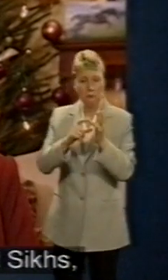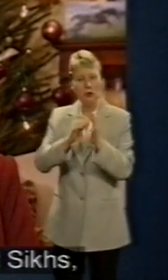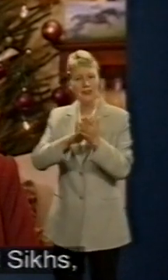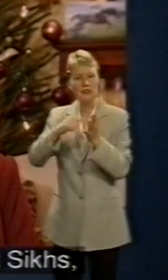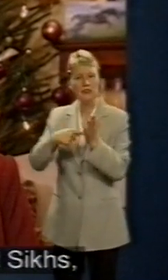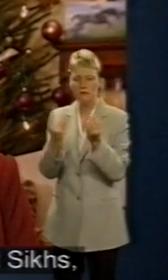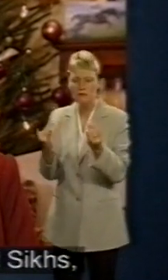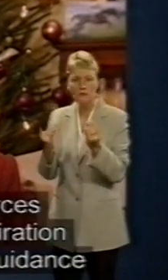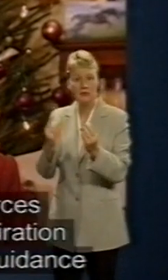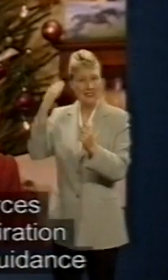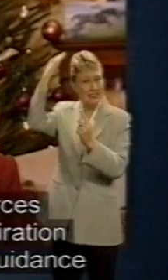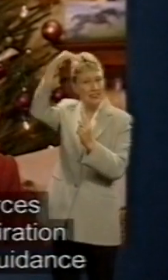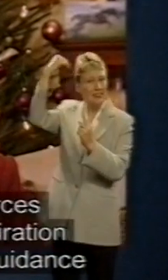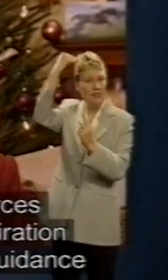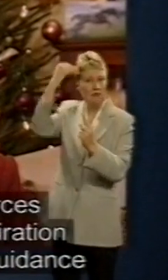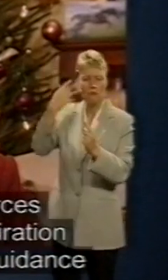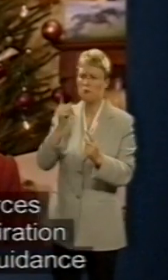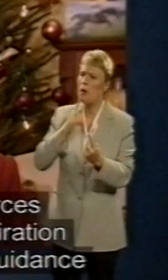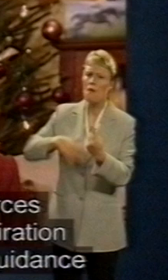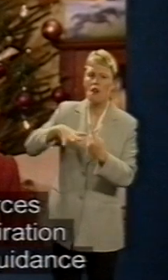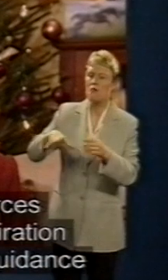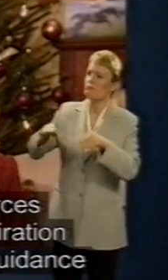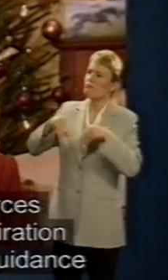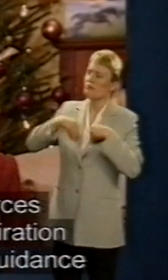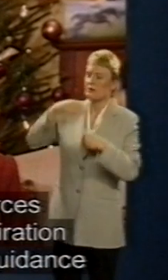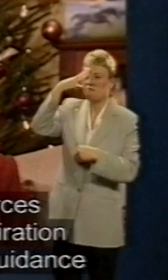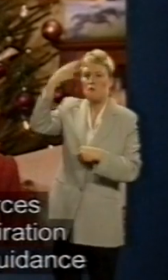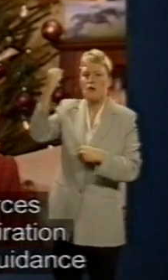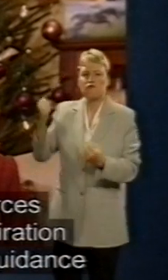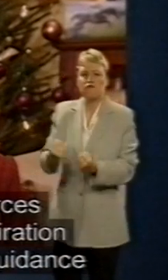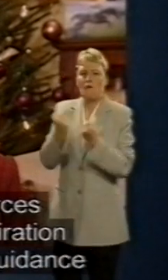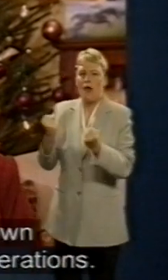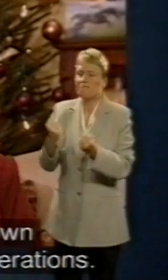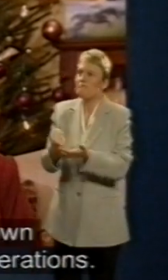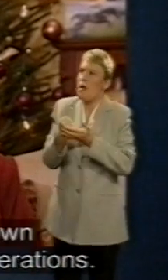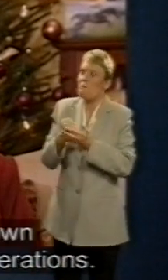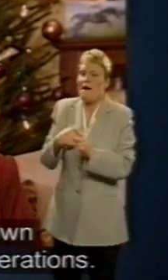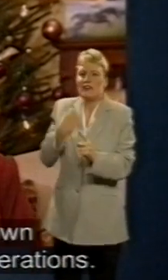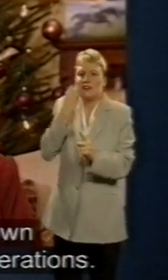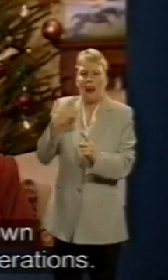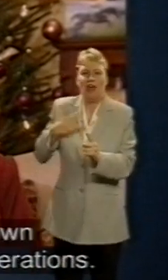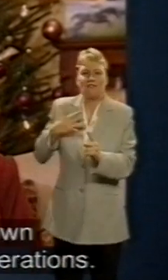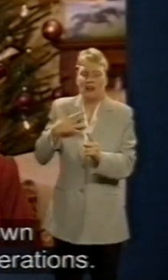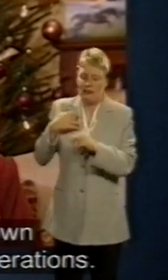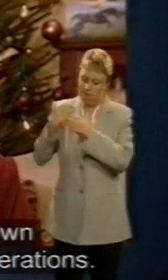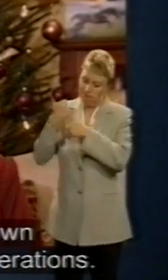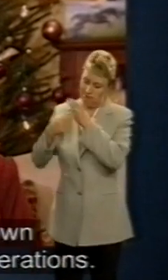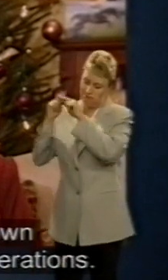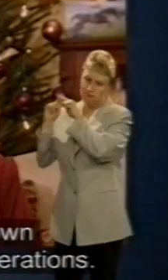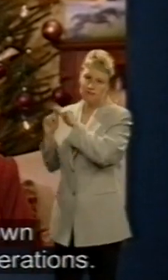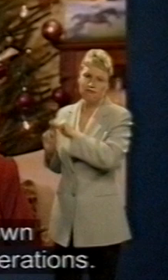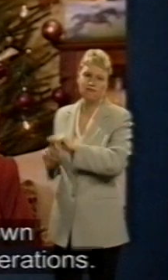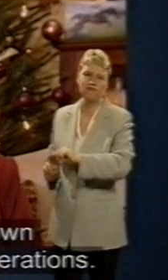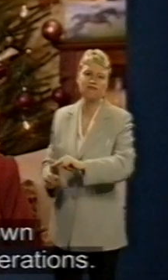and Sikhs are all sources of divine inspiration and practical guidance passed down through the generations.